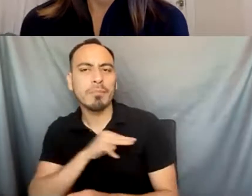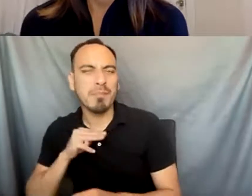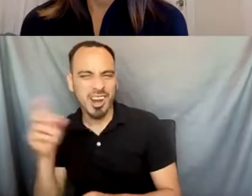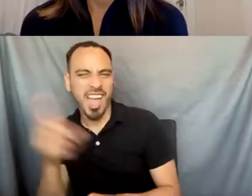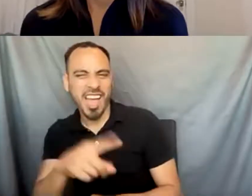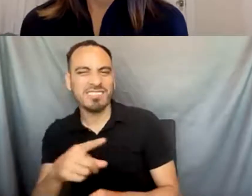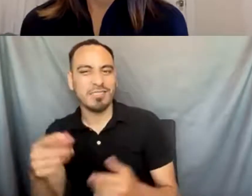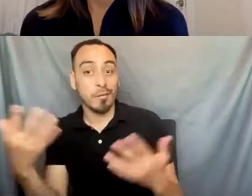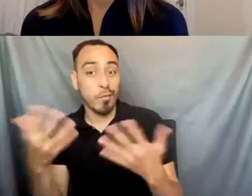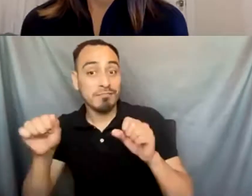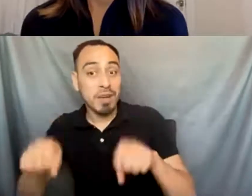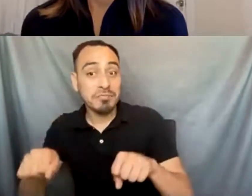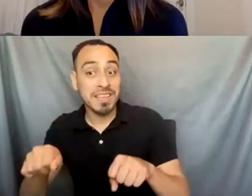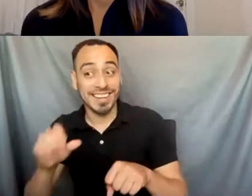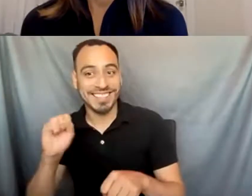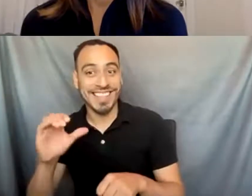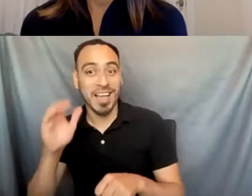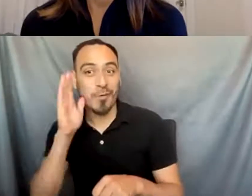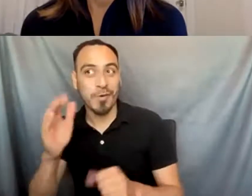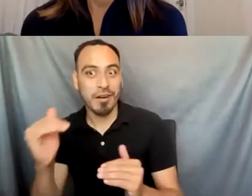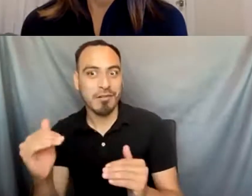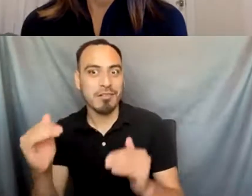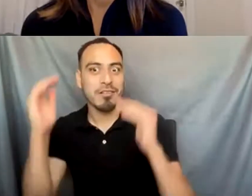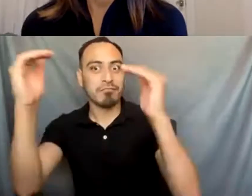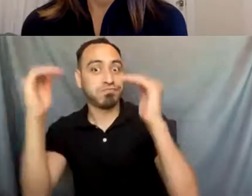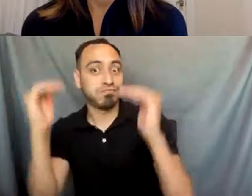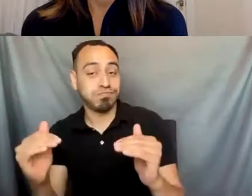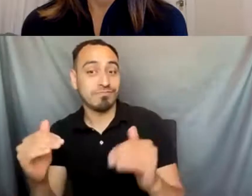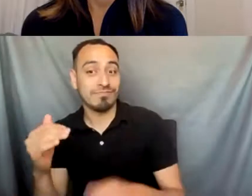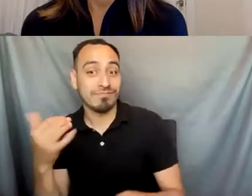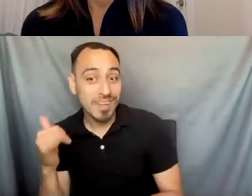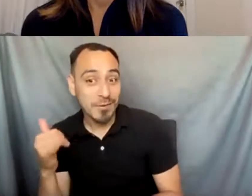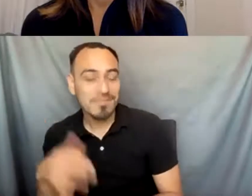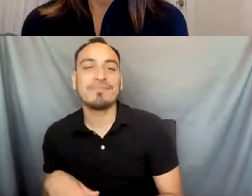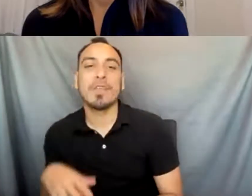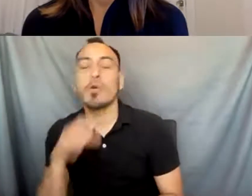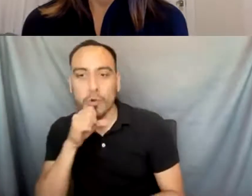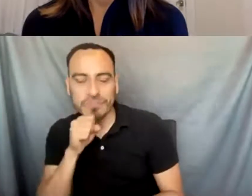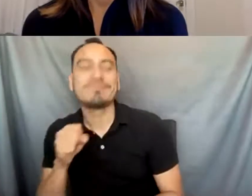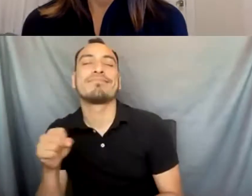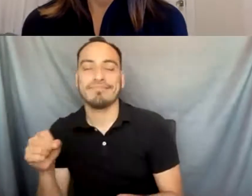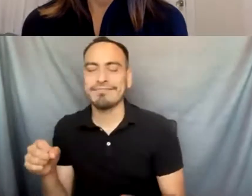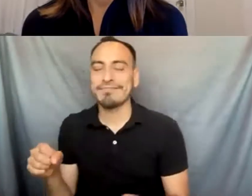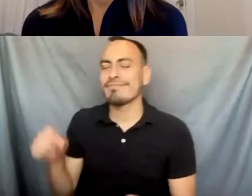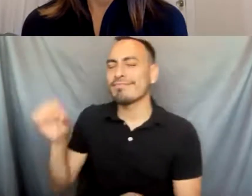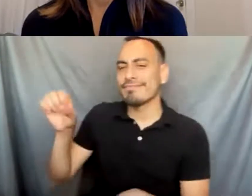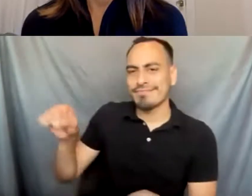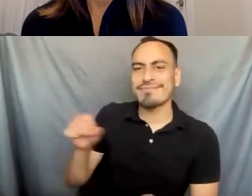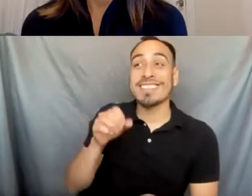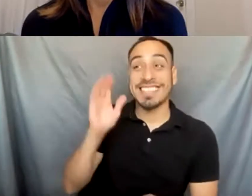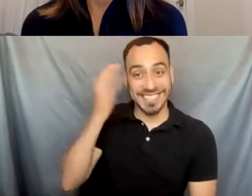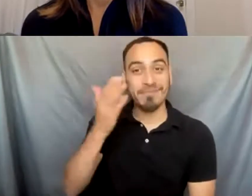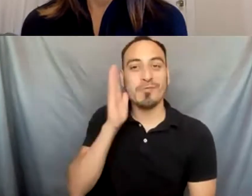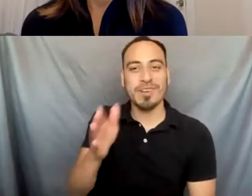week? Yeah, so it's looking pretty promising that we will move to orange on Tuesday, June